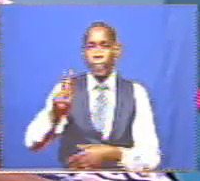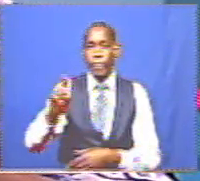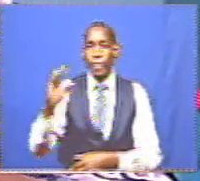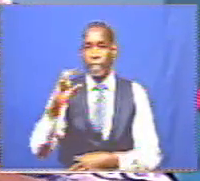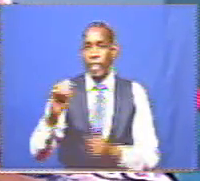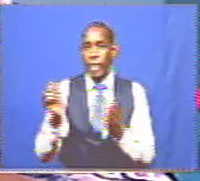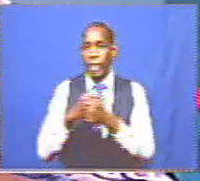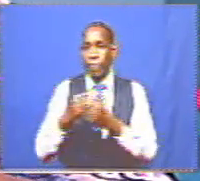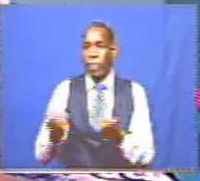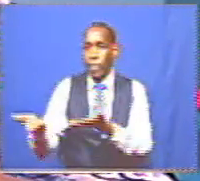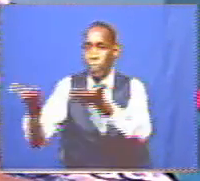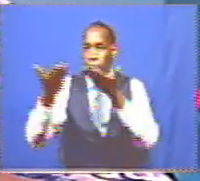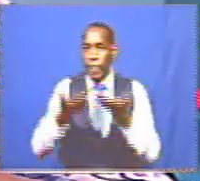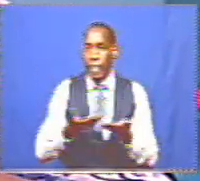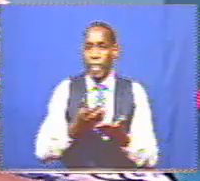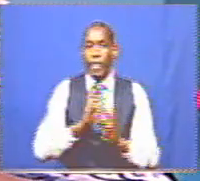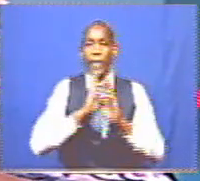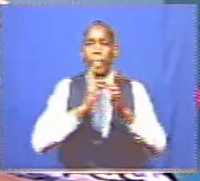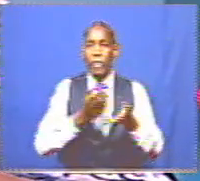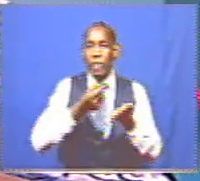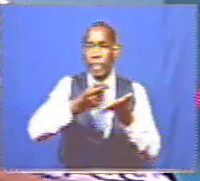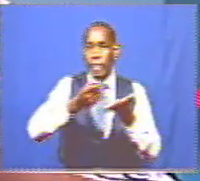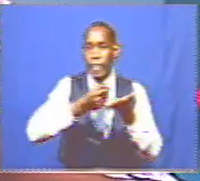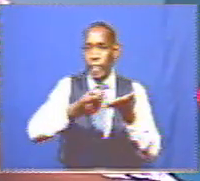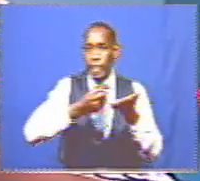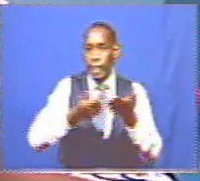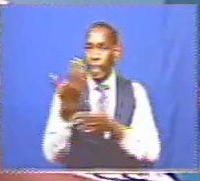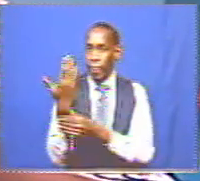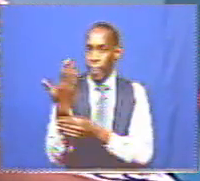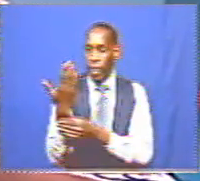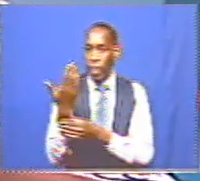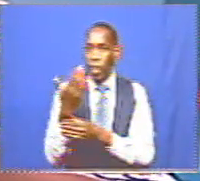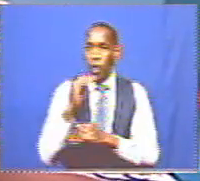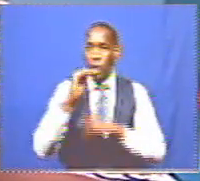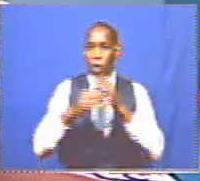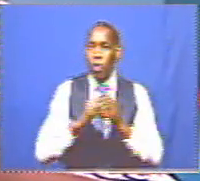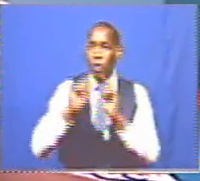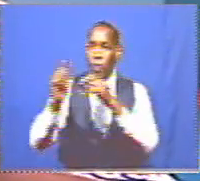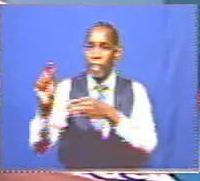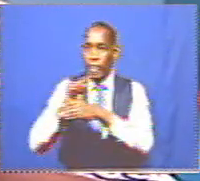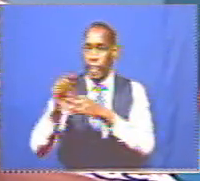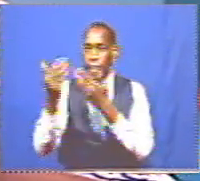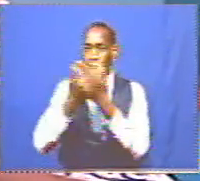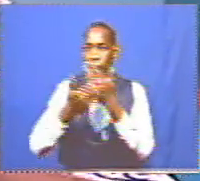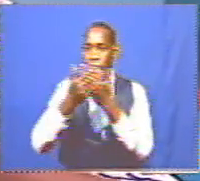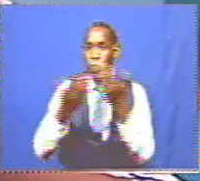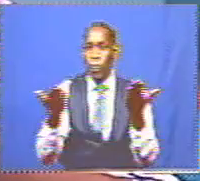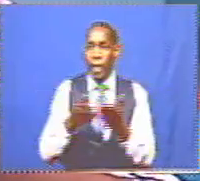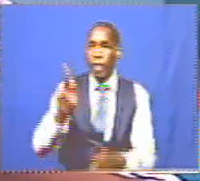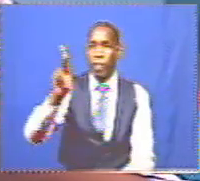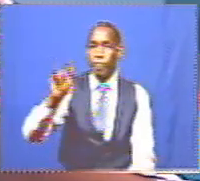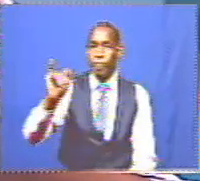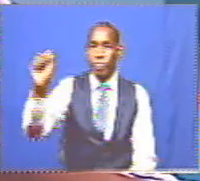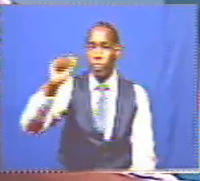in results in handwritten paper. So they all went for training, computer training at KIST.